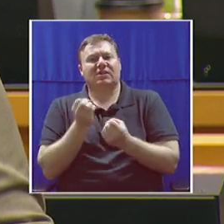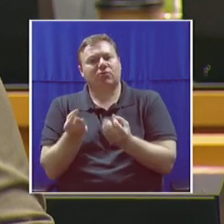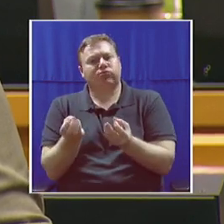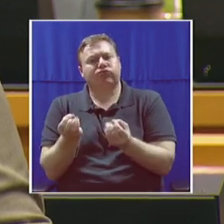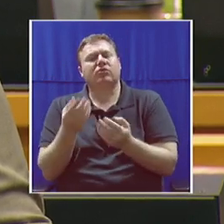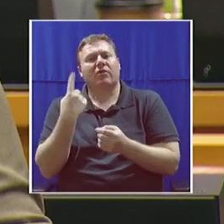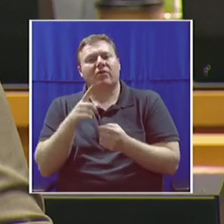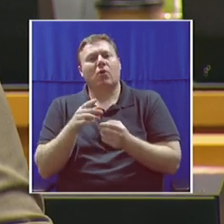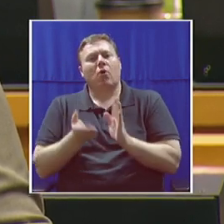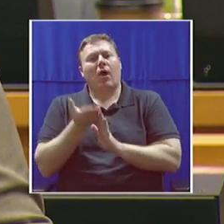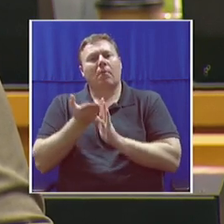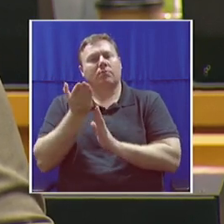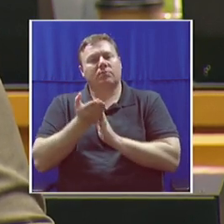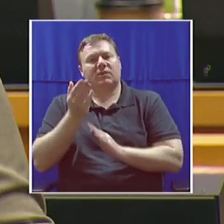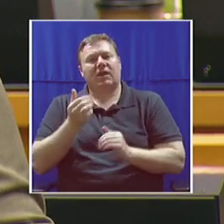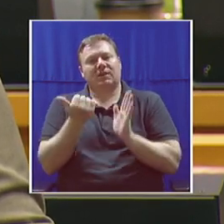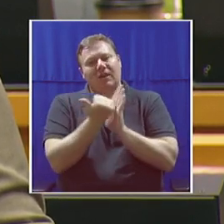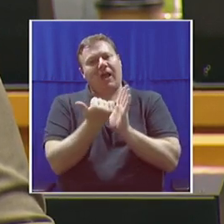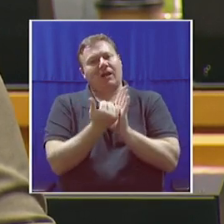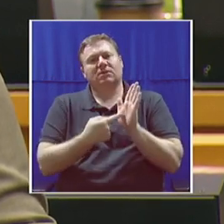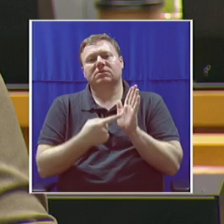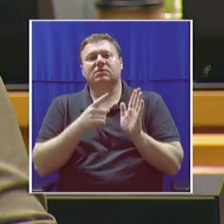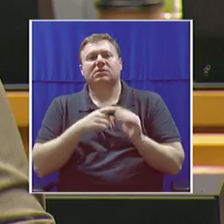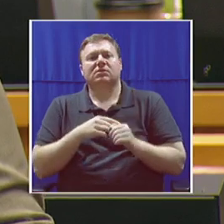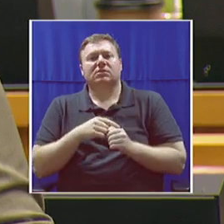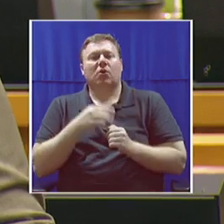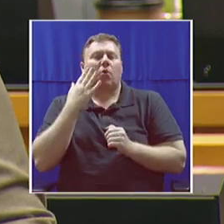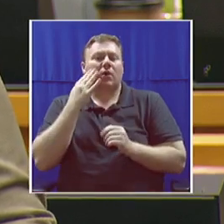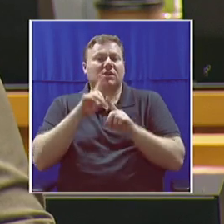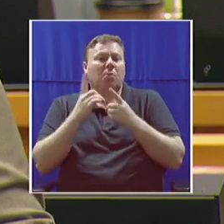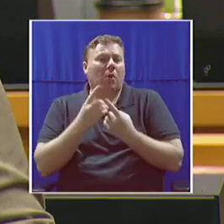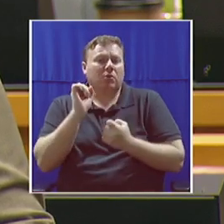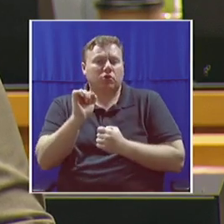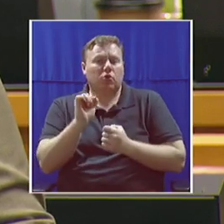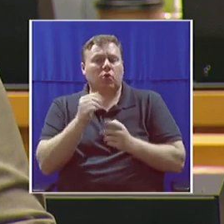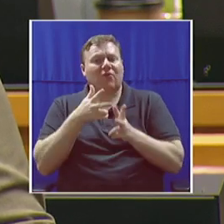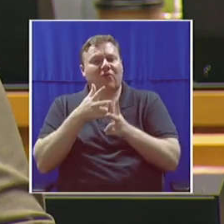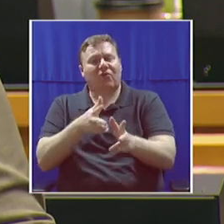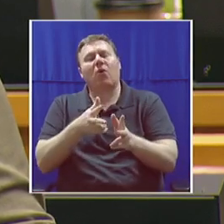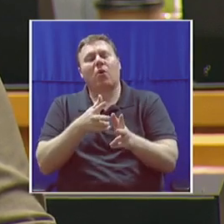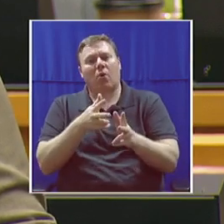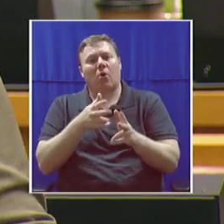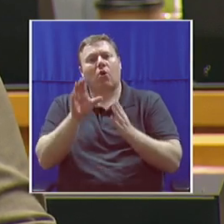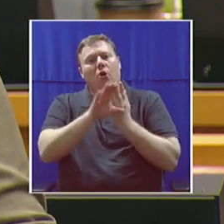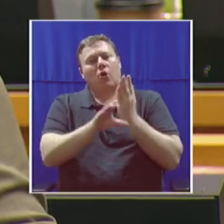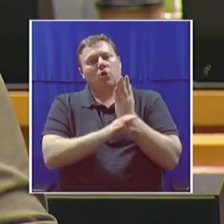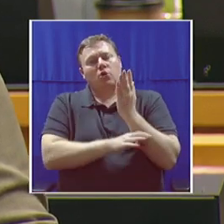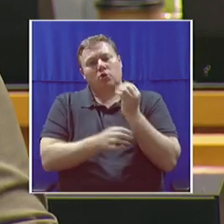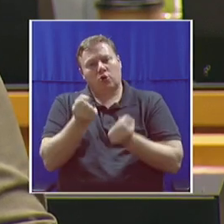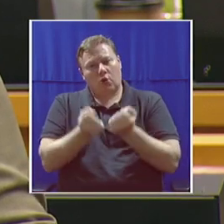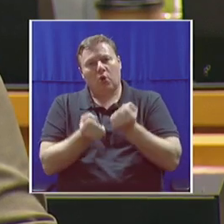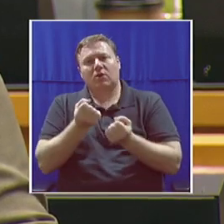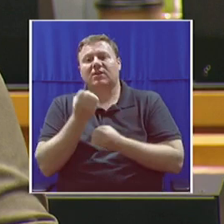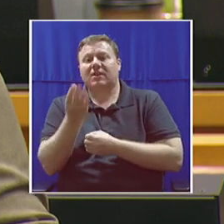act when will your department comply with the ruling of the Constitutional court and offer title to land for to people living in the